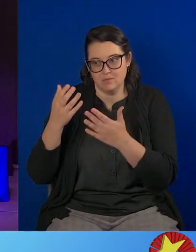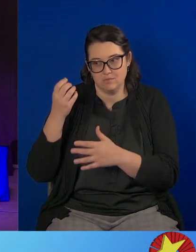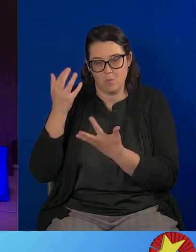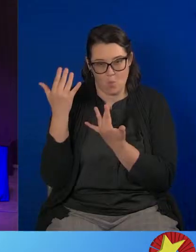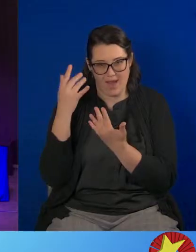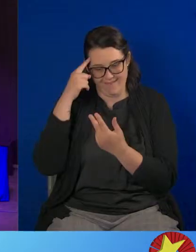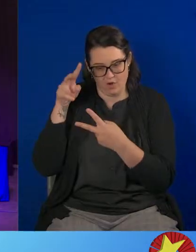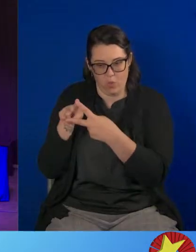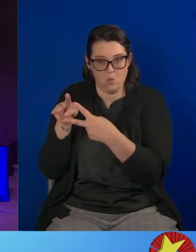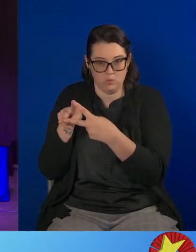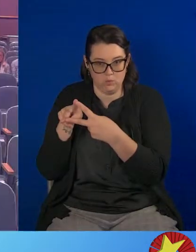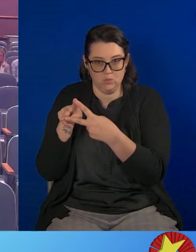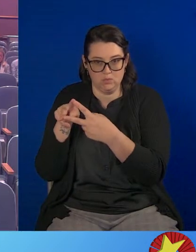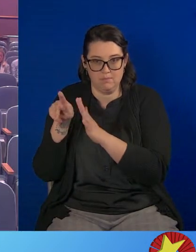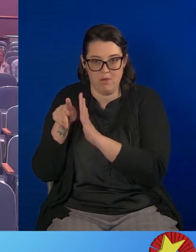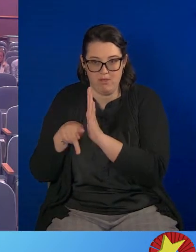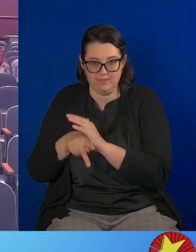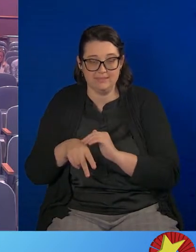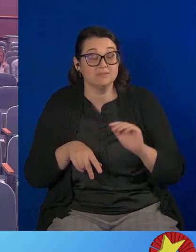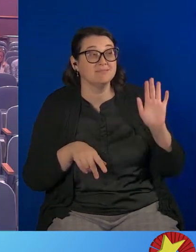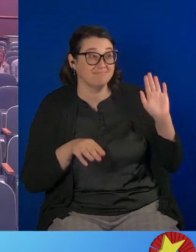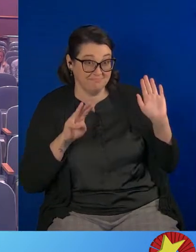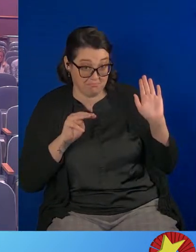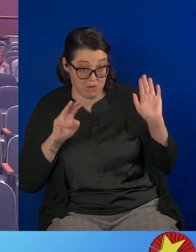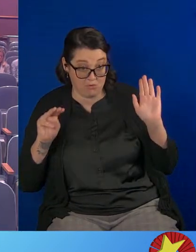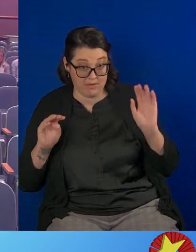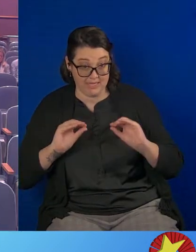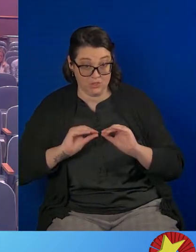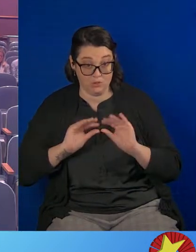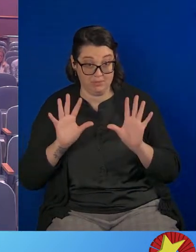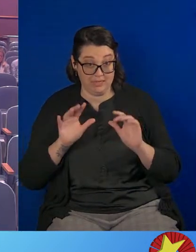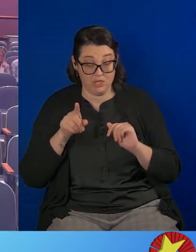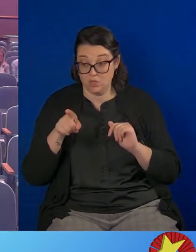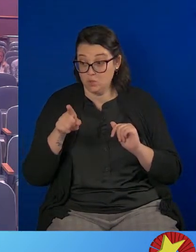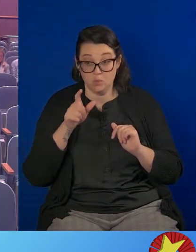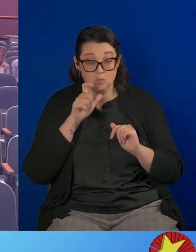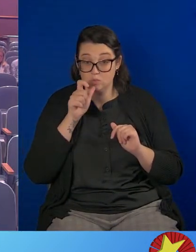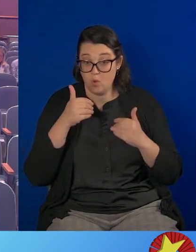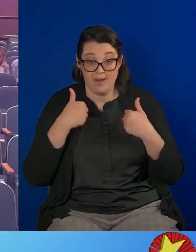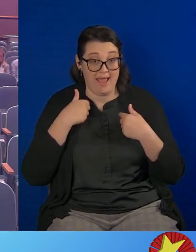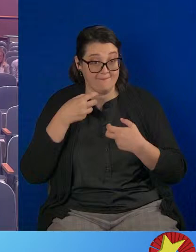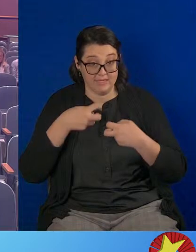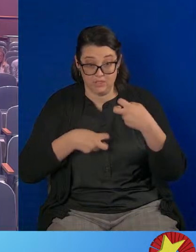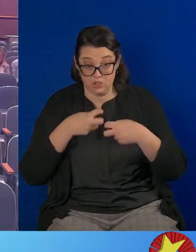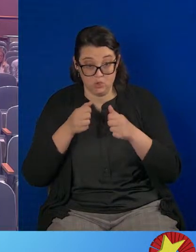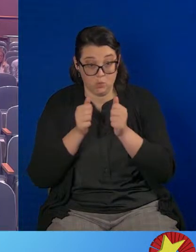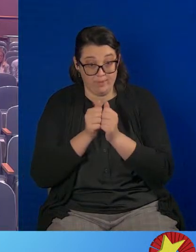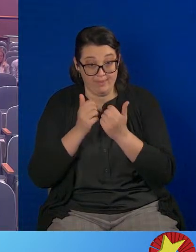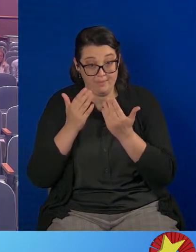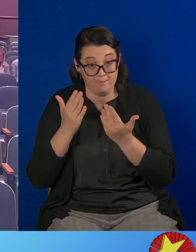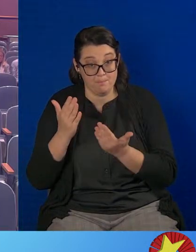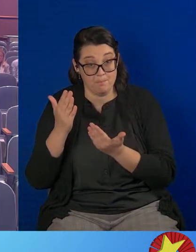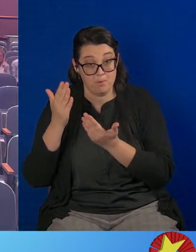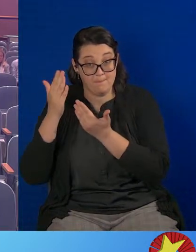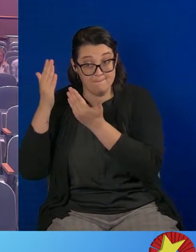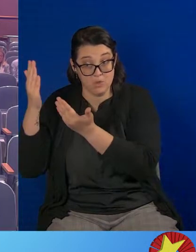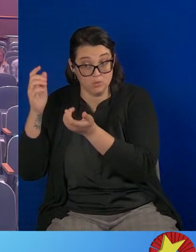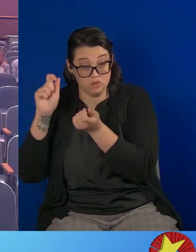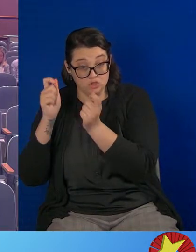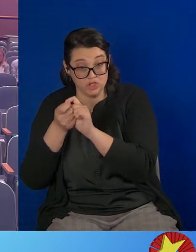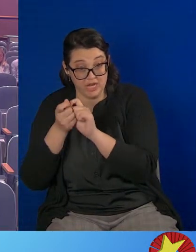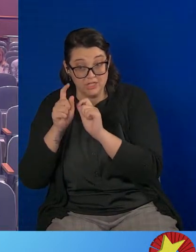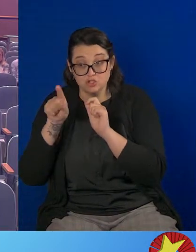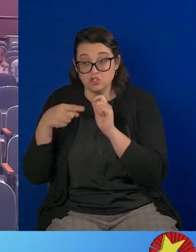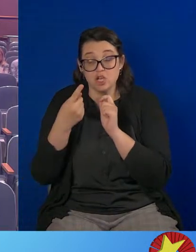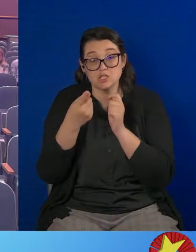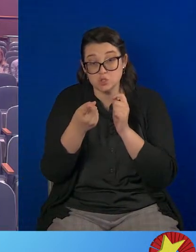be clear, Bill, you do not have an issue with the proposed change only that you would like